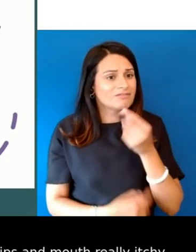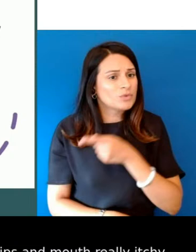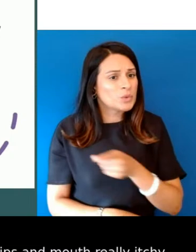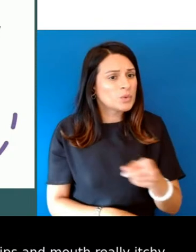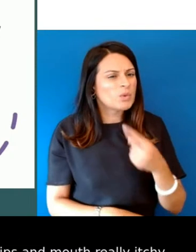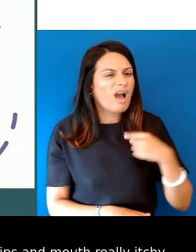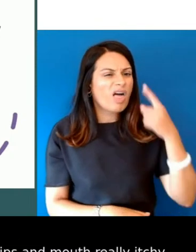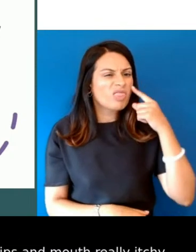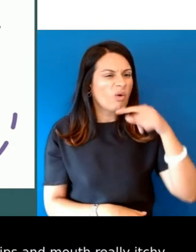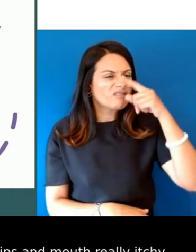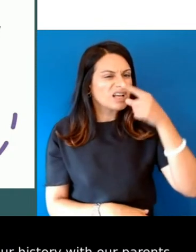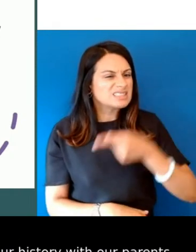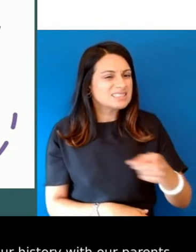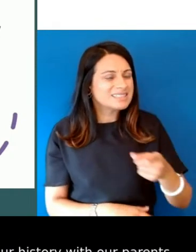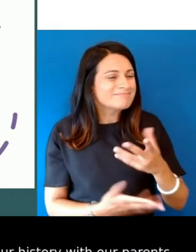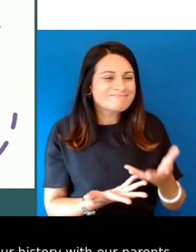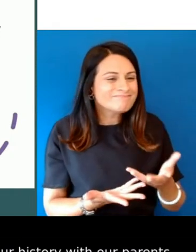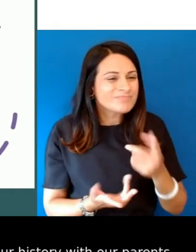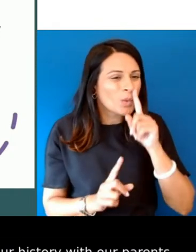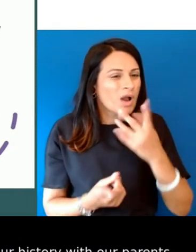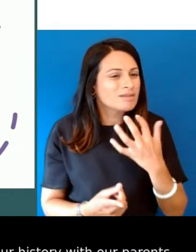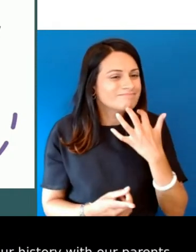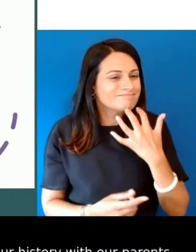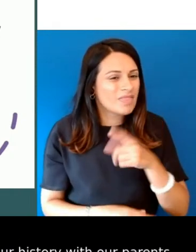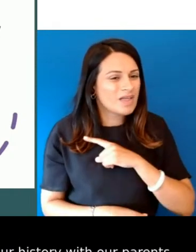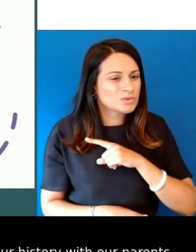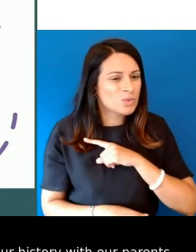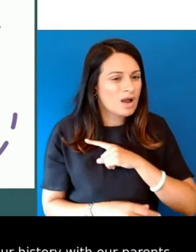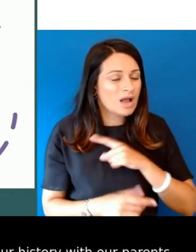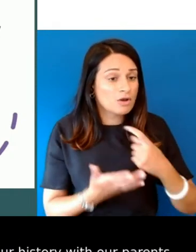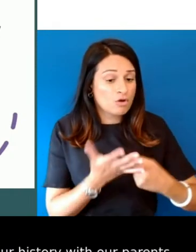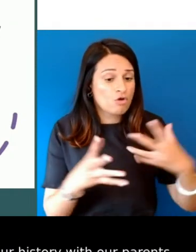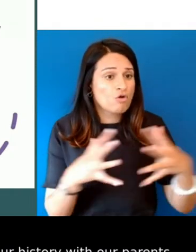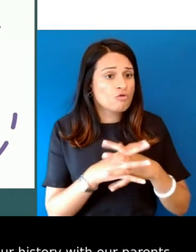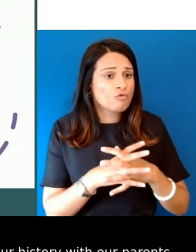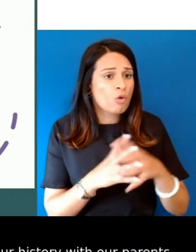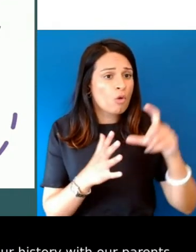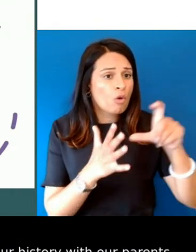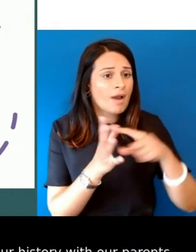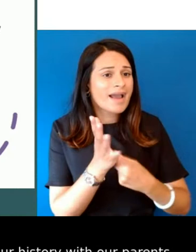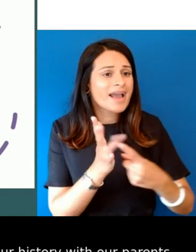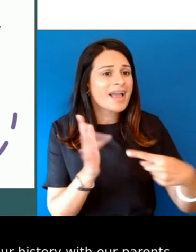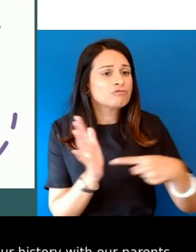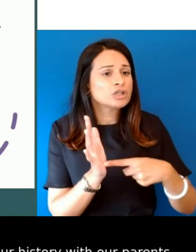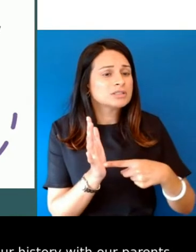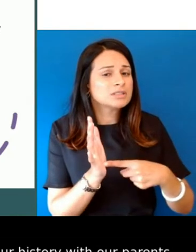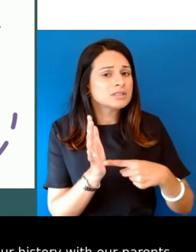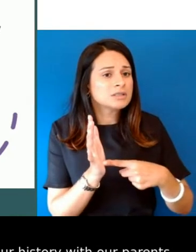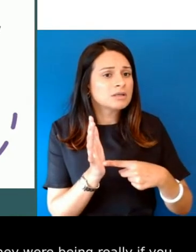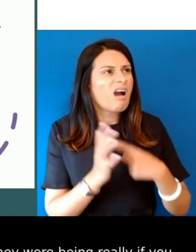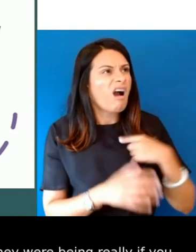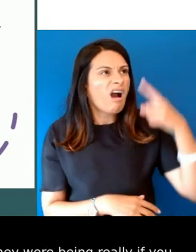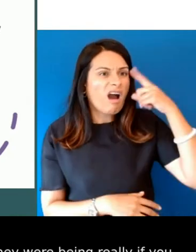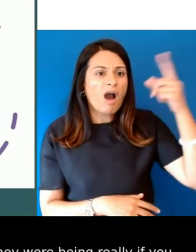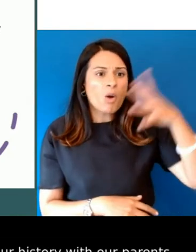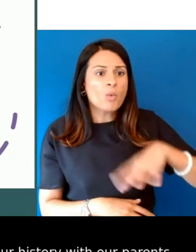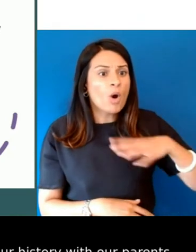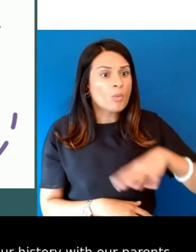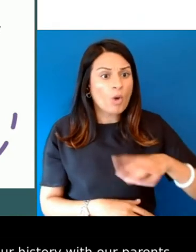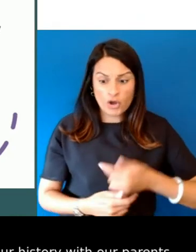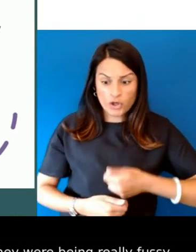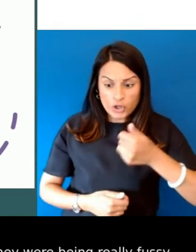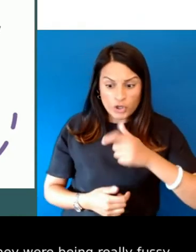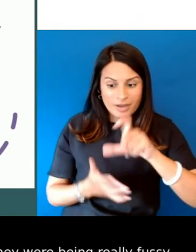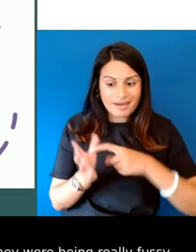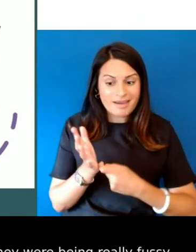fussy um especially raw carrot that seems to be the one or no i'm really hoping that they would eat more carrot we know it's it's really healthy for